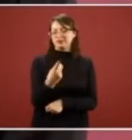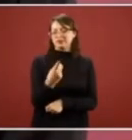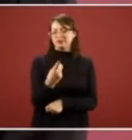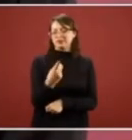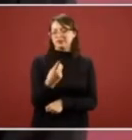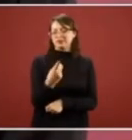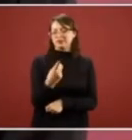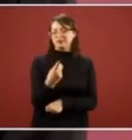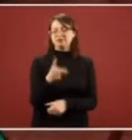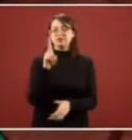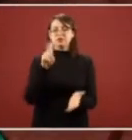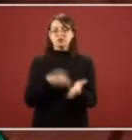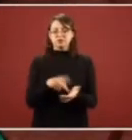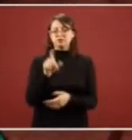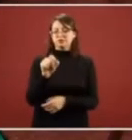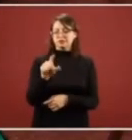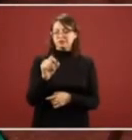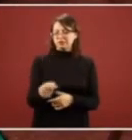December of this year.